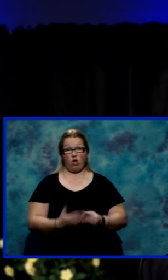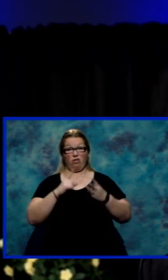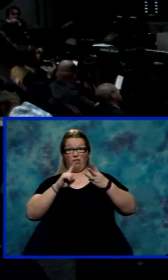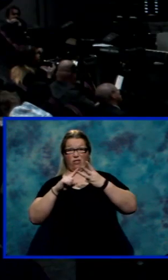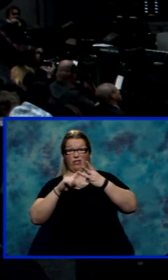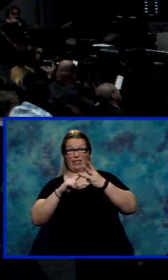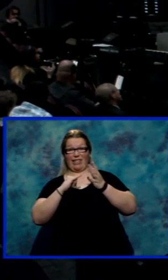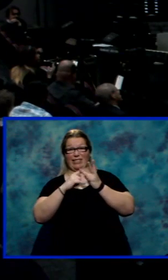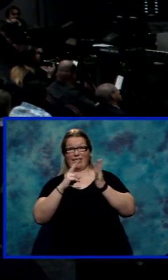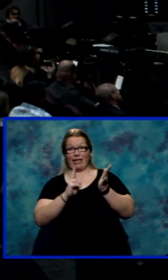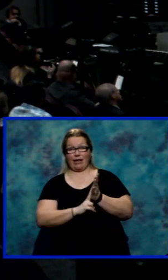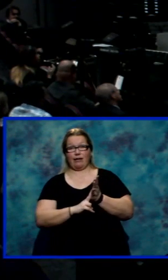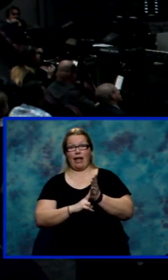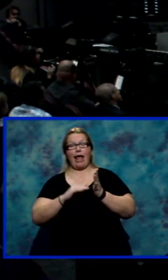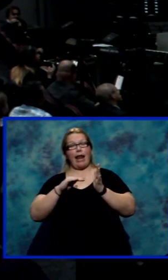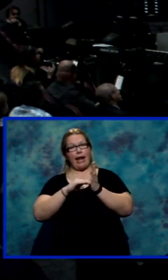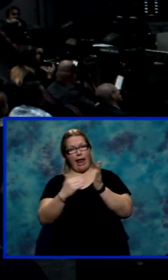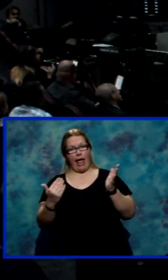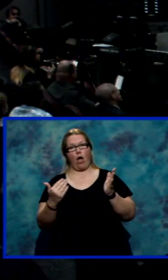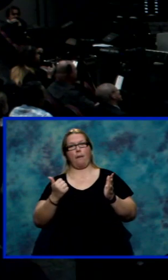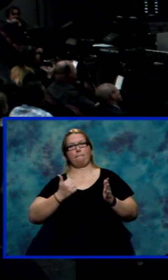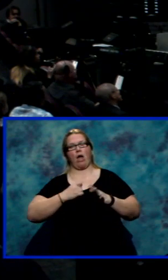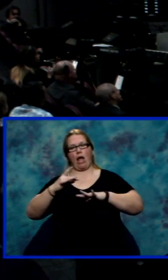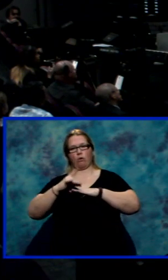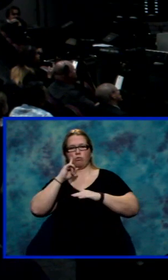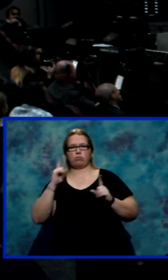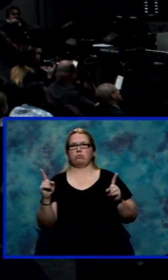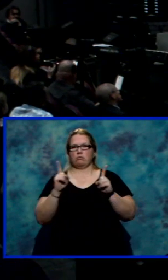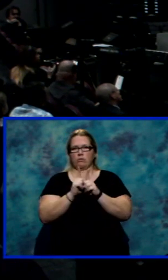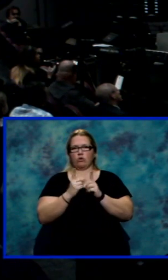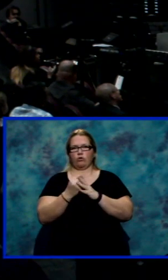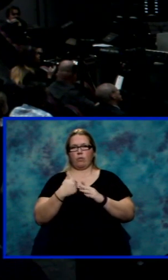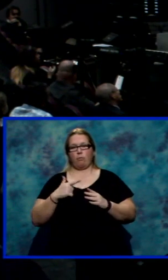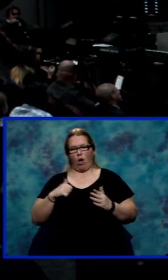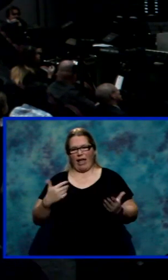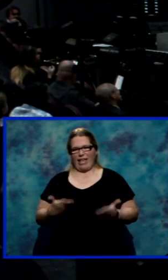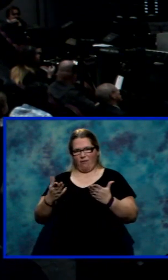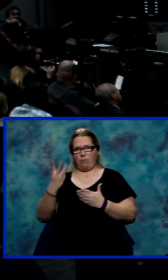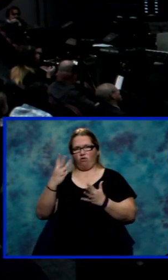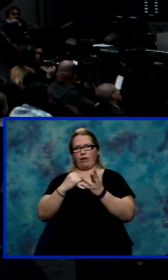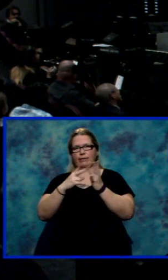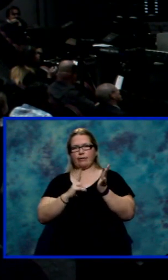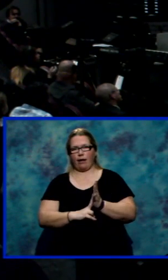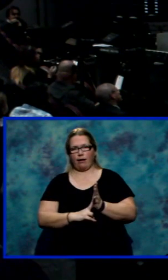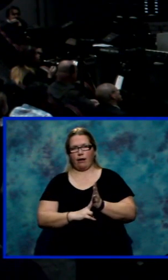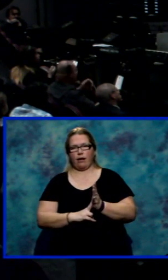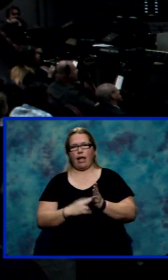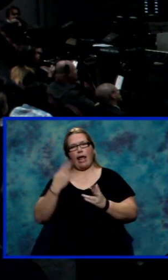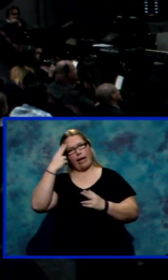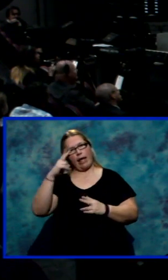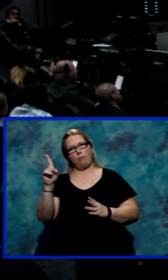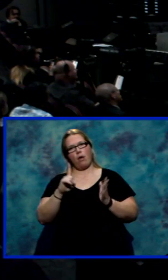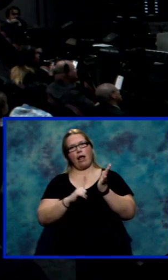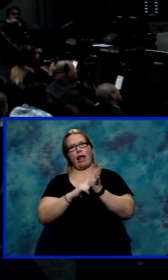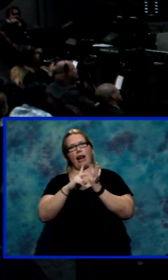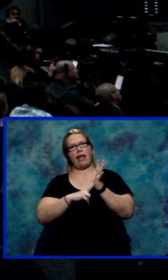said, now at last my husband will become attached to me because I've borne him three sons, and so she named him Levi.